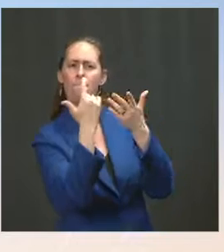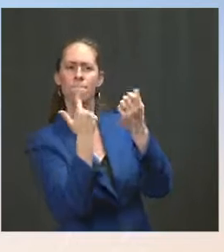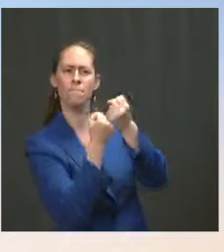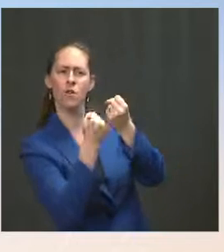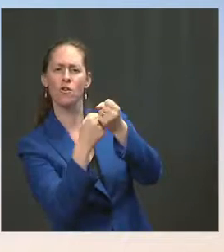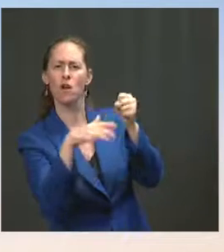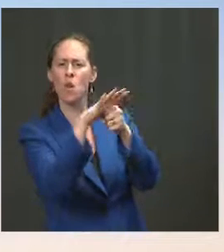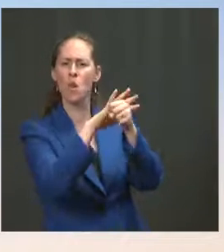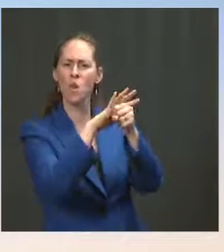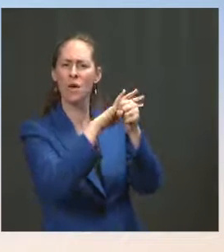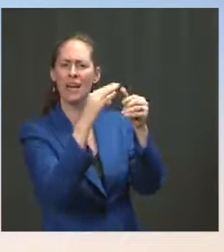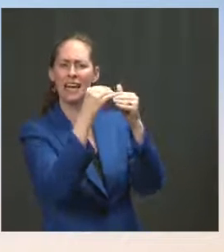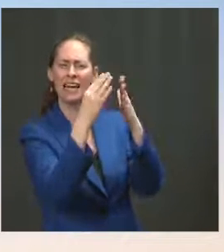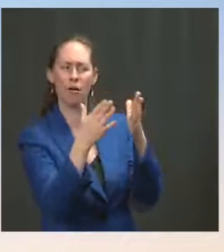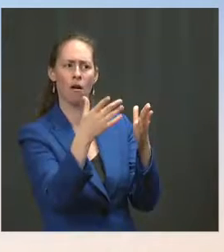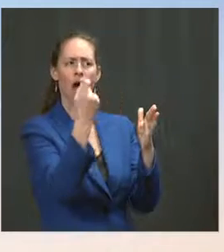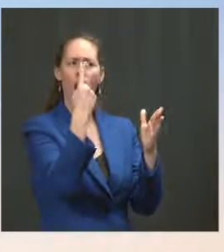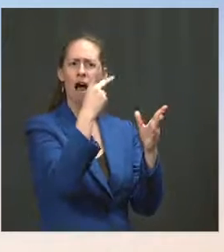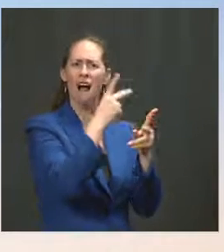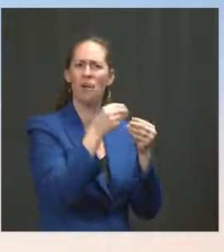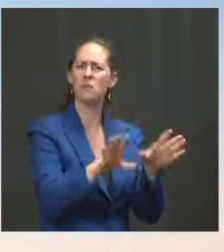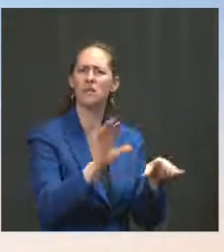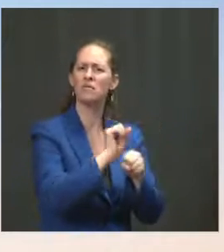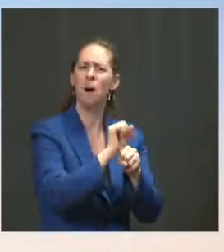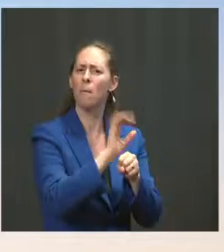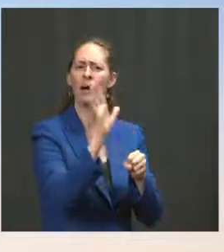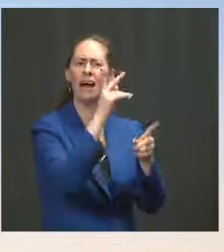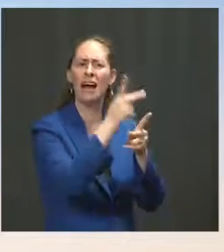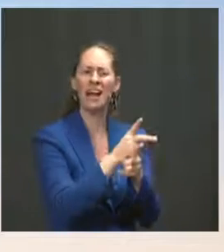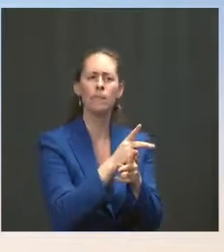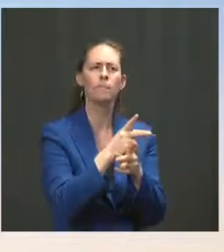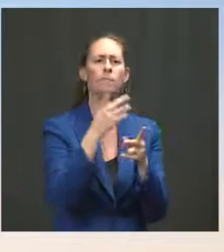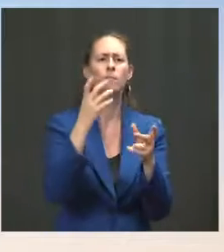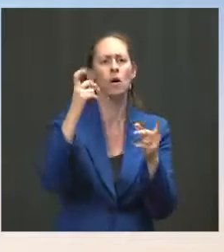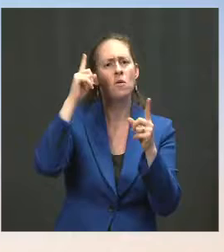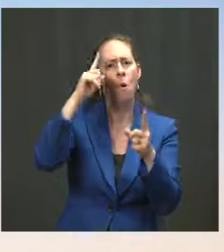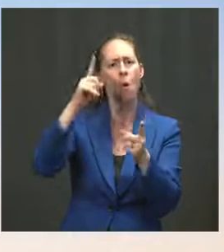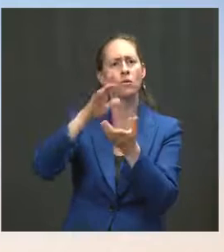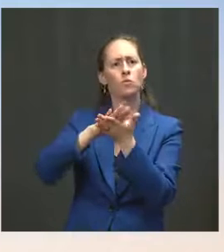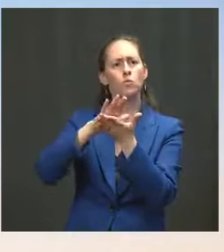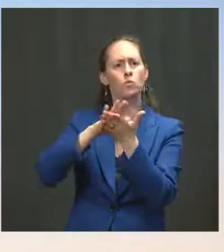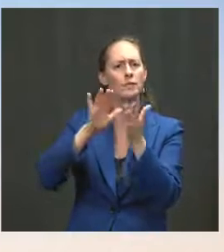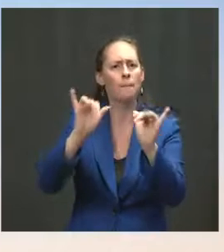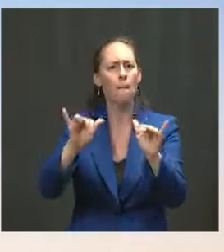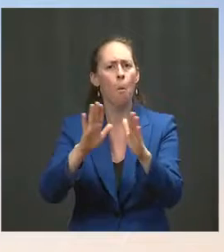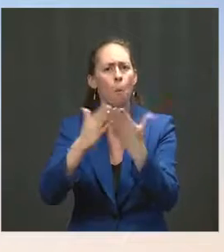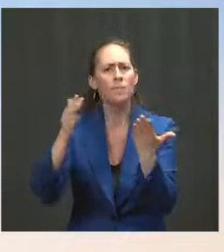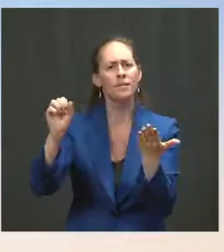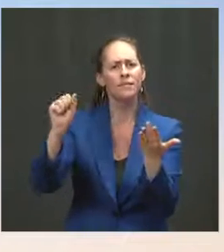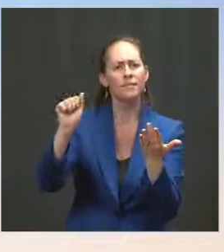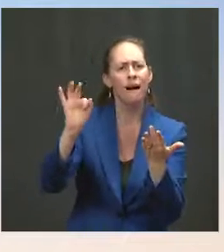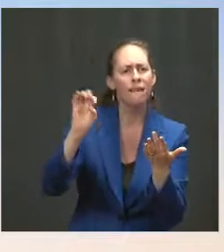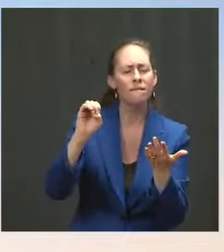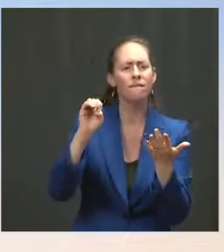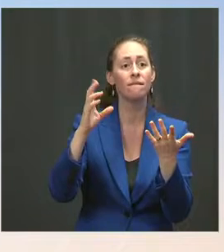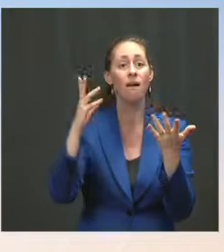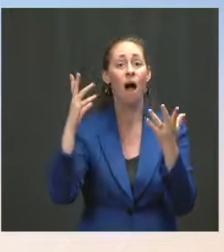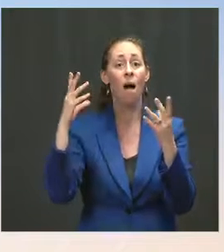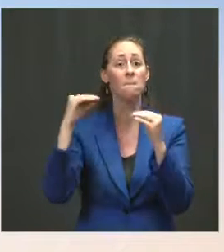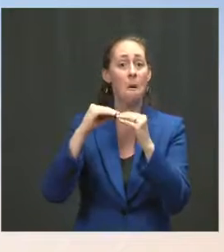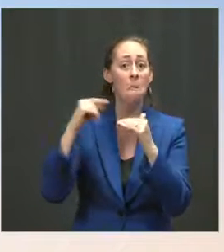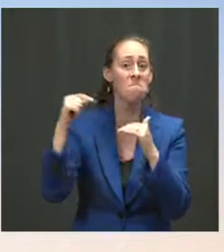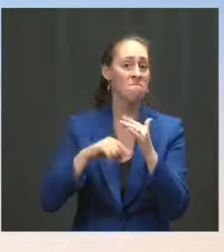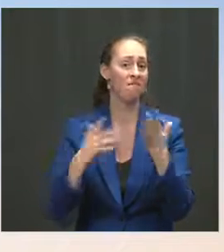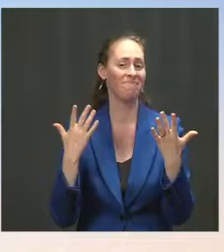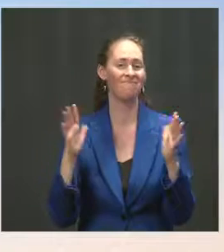students safe and keep students in school. That's something our Department of Education and others are looking at. I just don't have anything to preview for you at this point in time. Follow